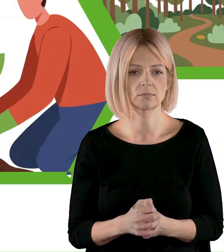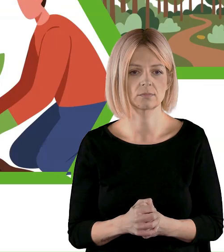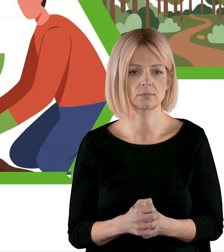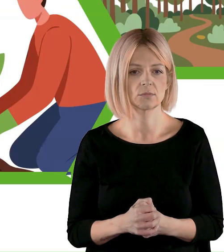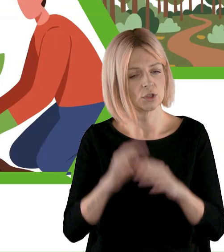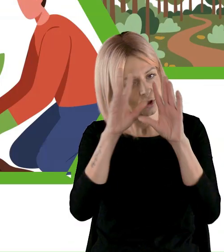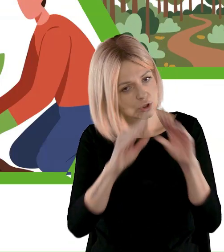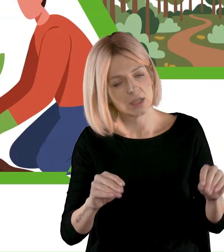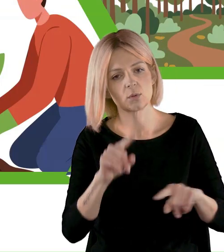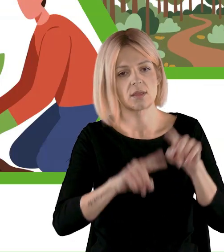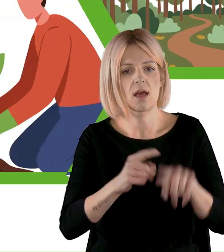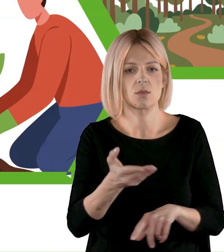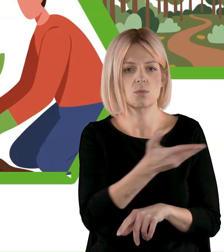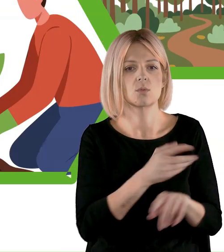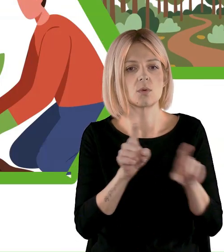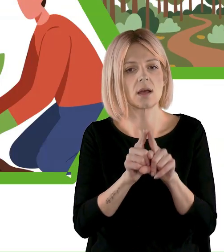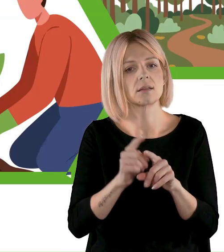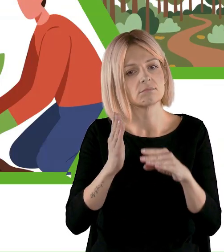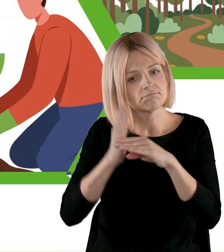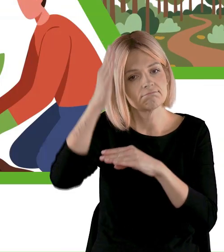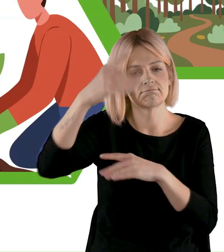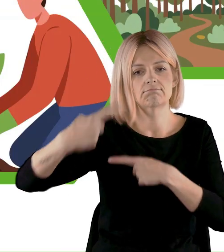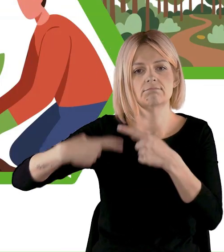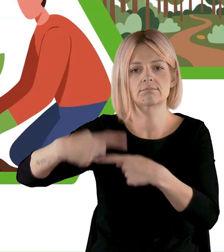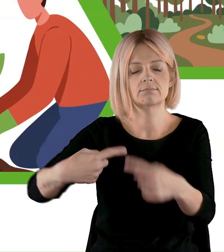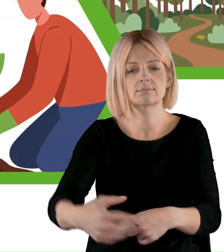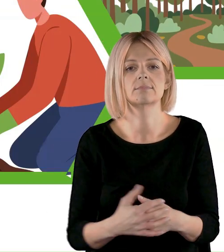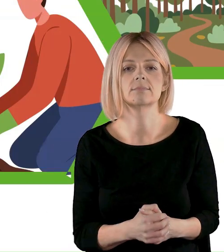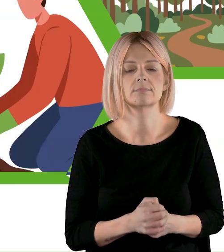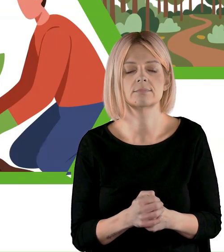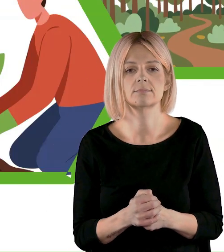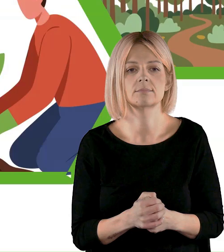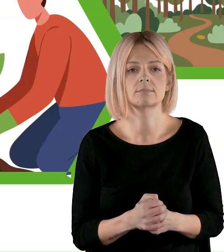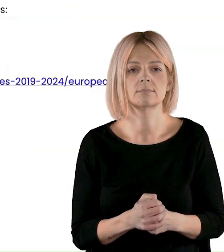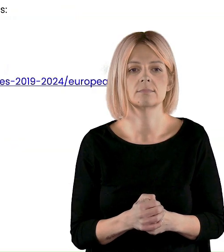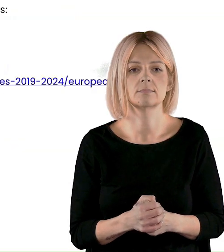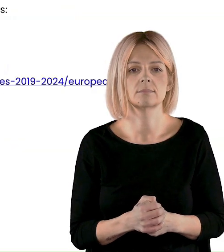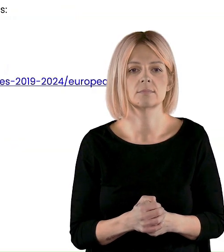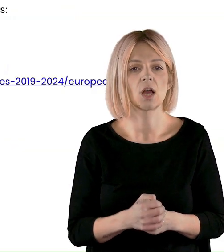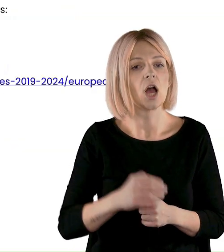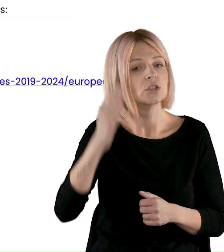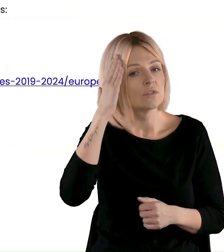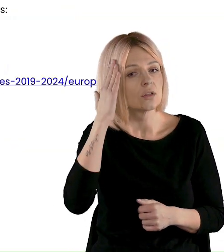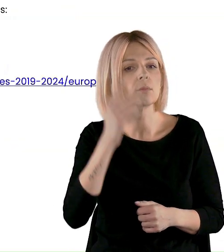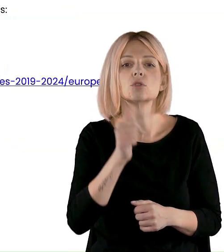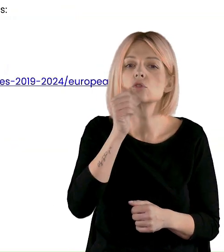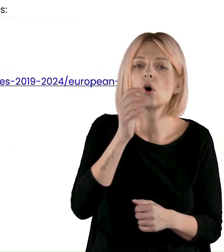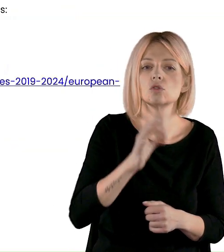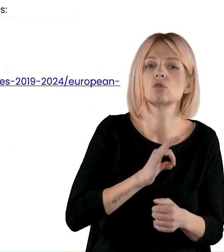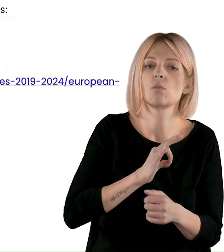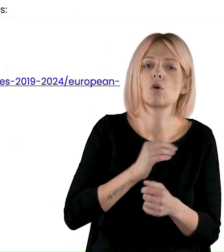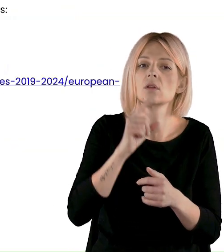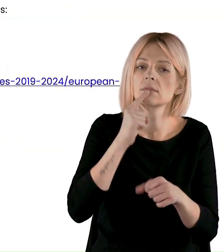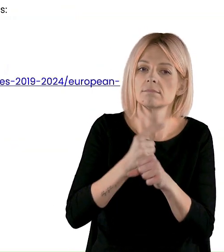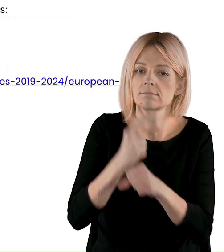choices, openness to changing habits, and willingness to act sustainably. Here are